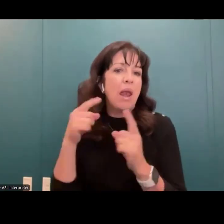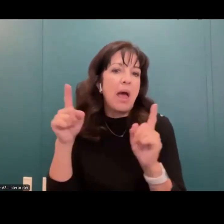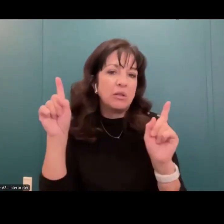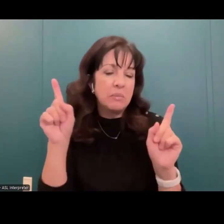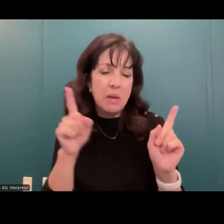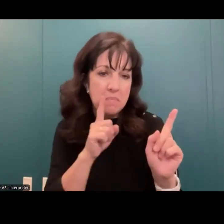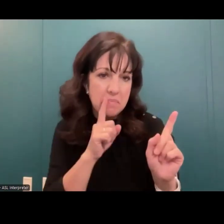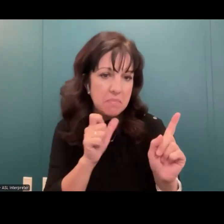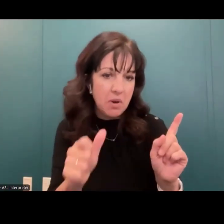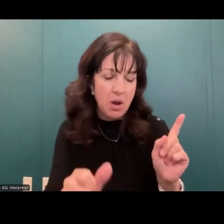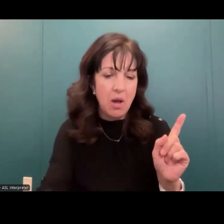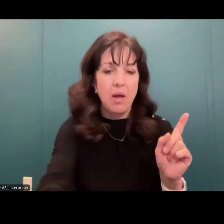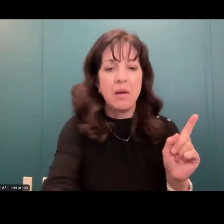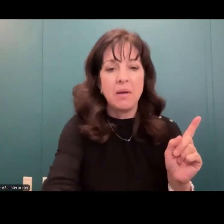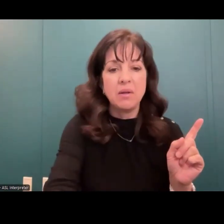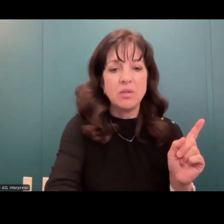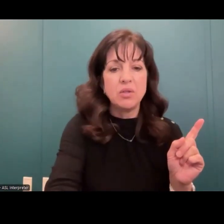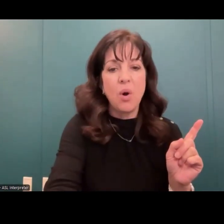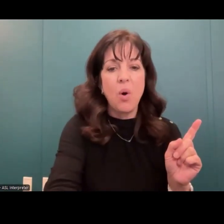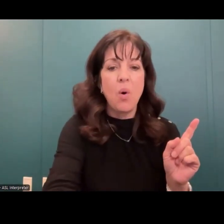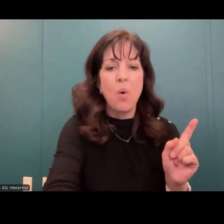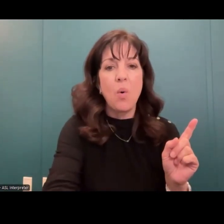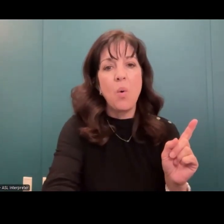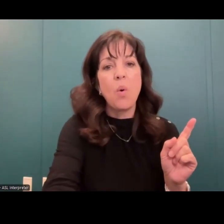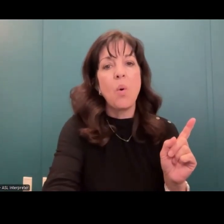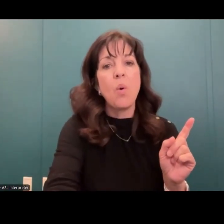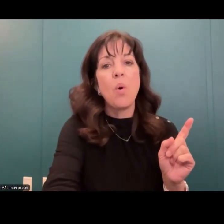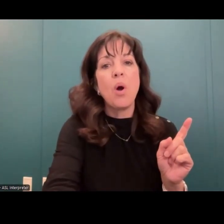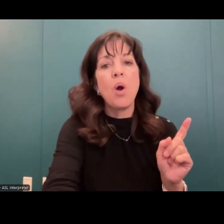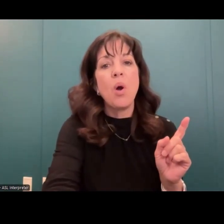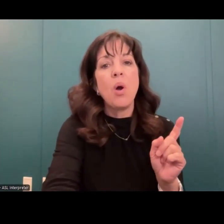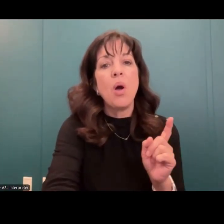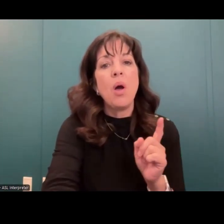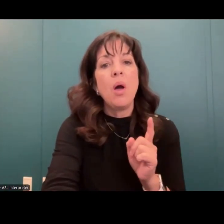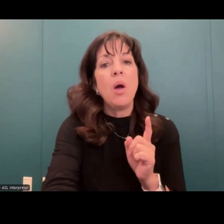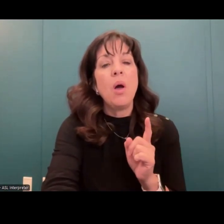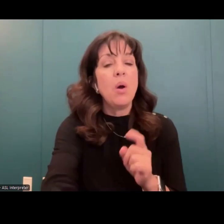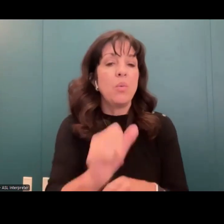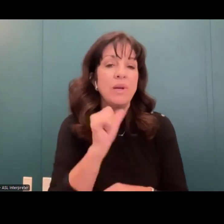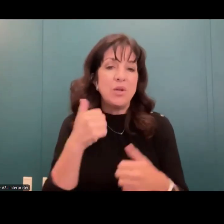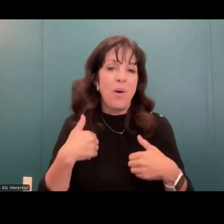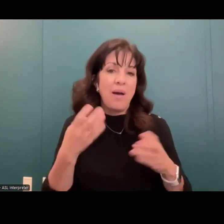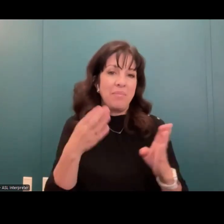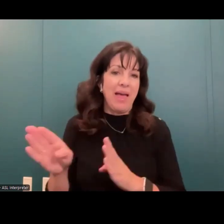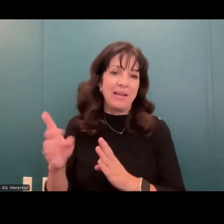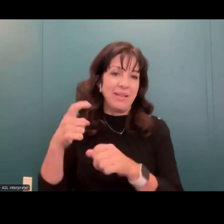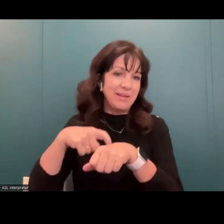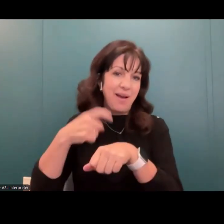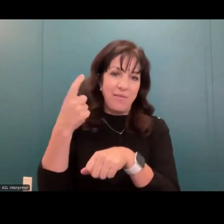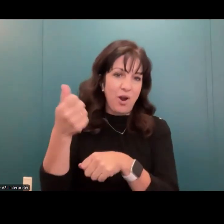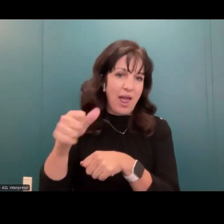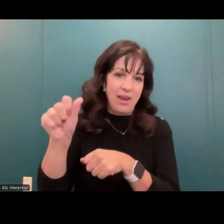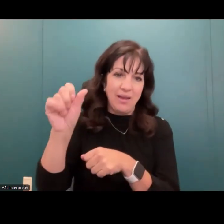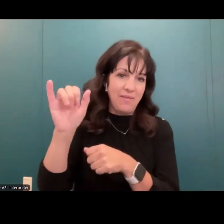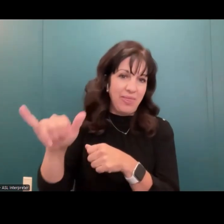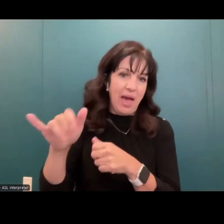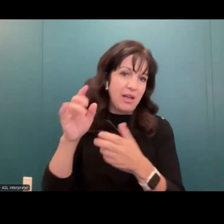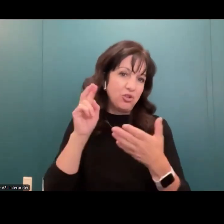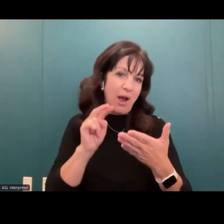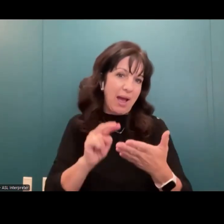announcements. So we do not have plans at this time to do any of that